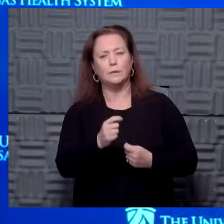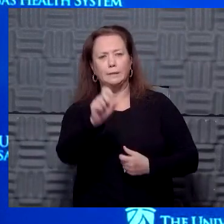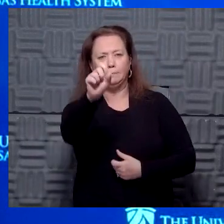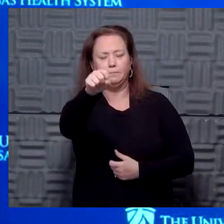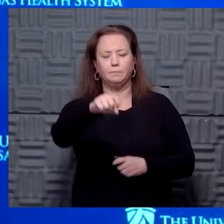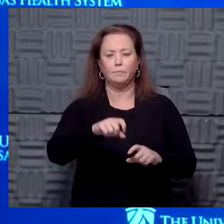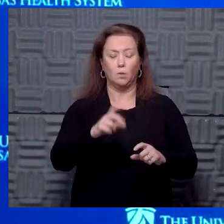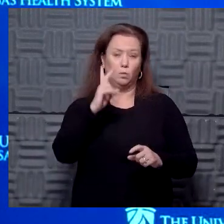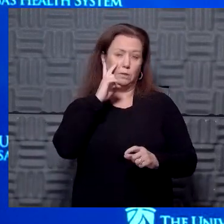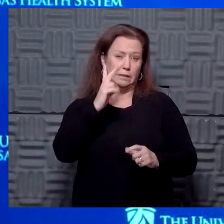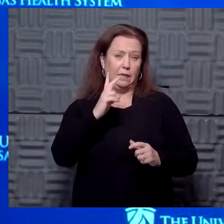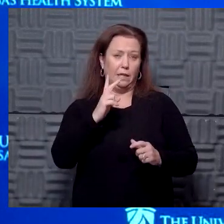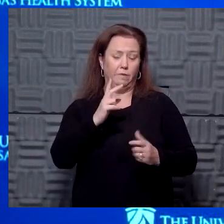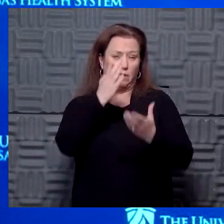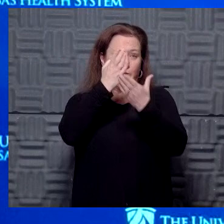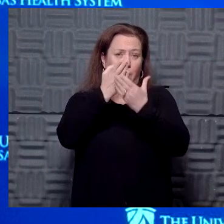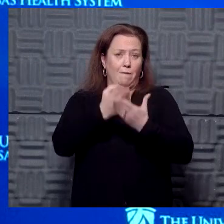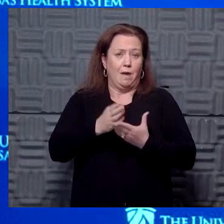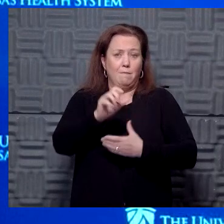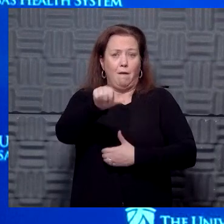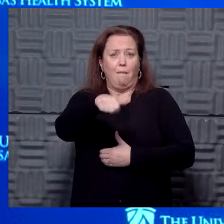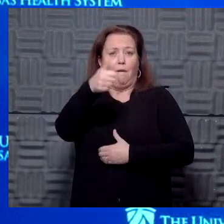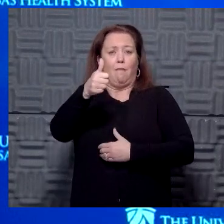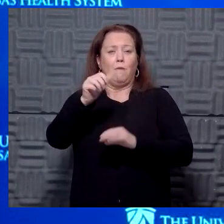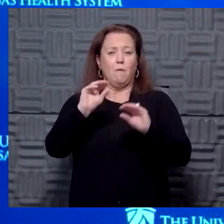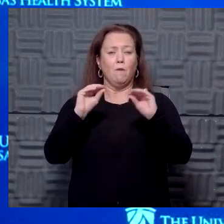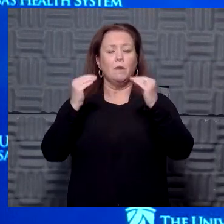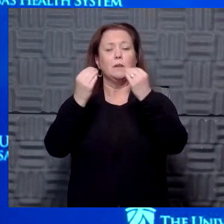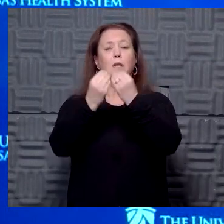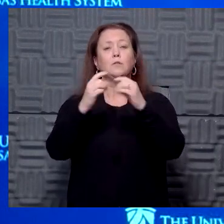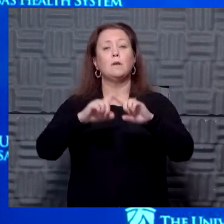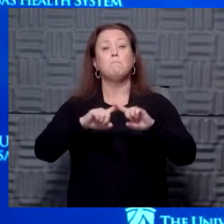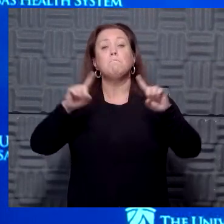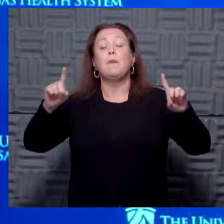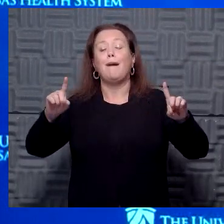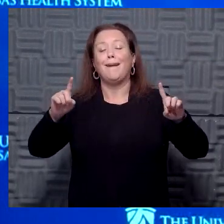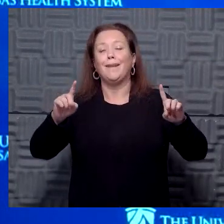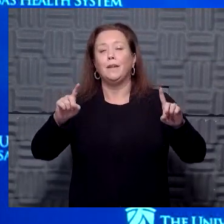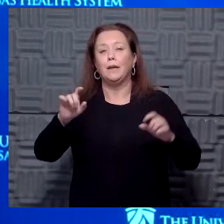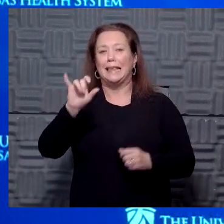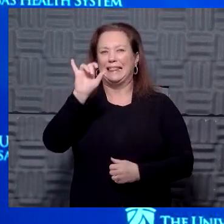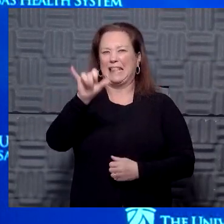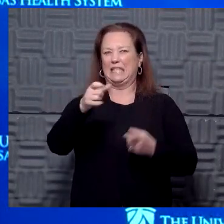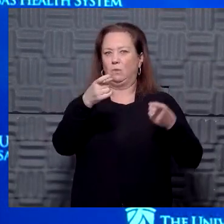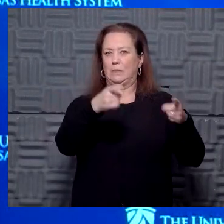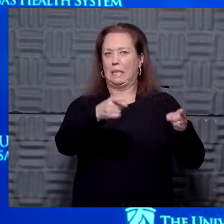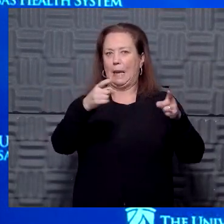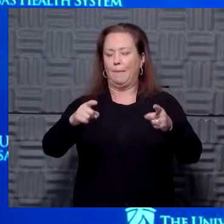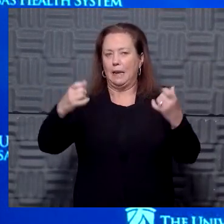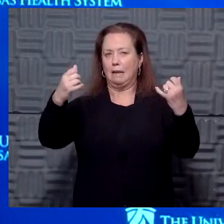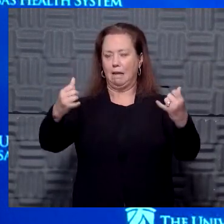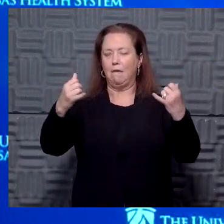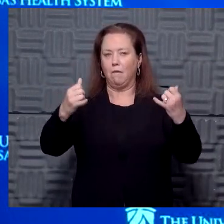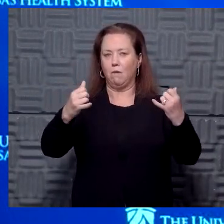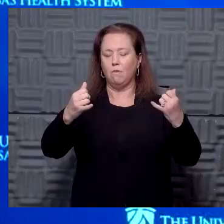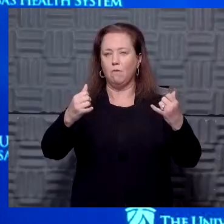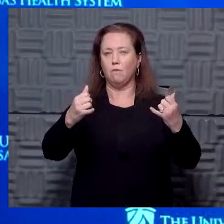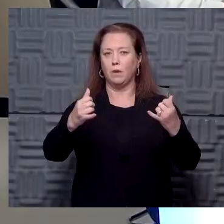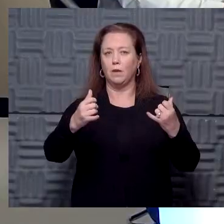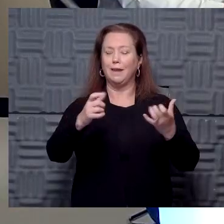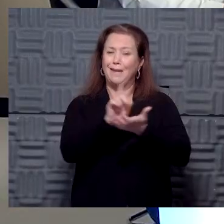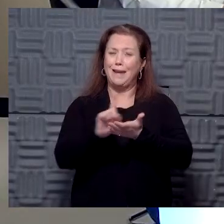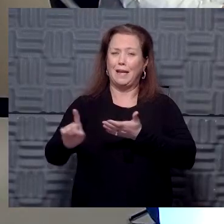if that plays out and gets verified by other organizations. But I think that's what we have right now, and I think we're going to be a whole lot smarter a week from